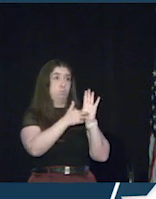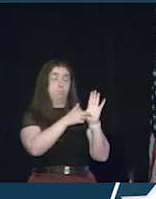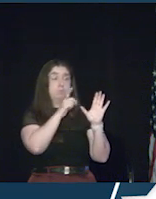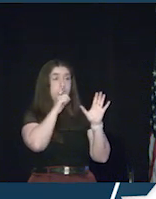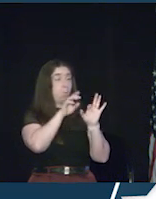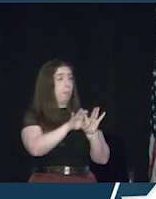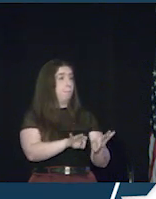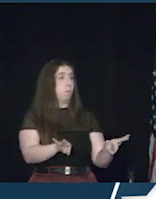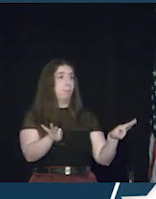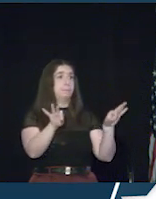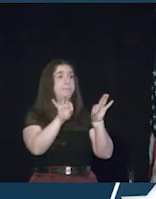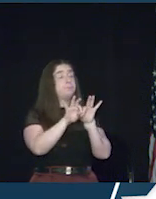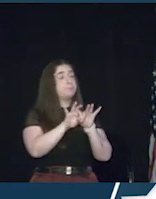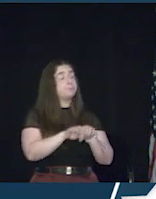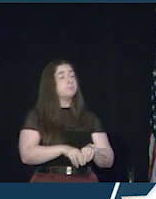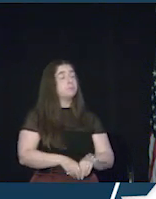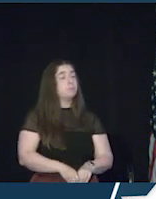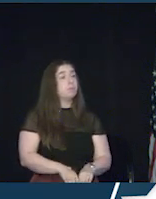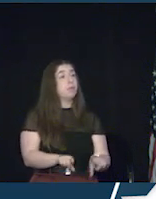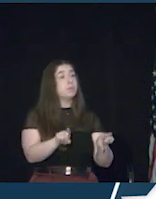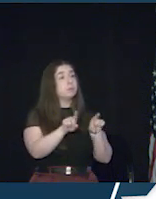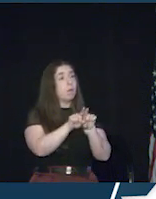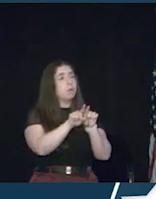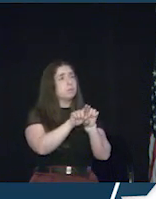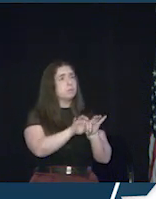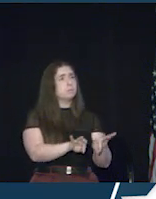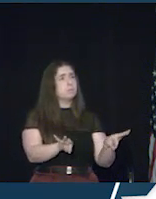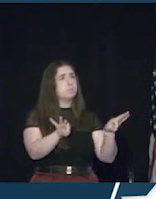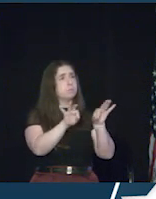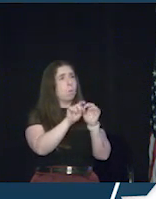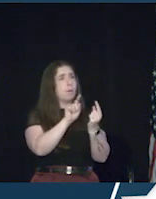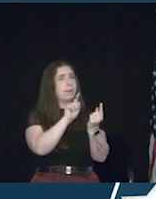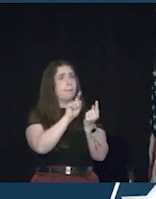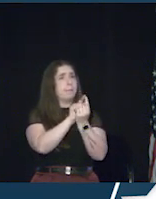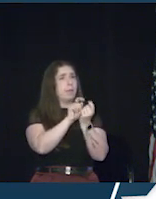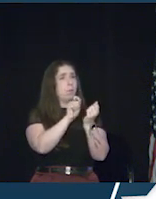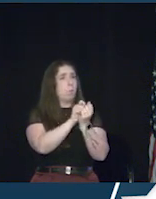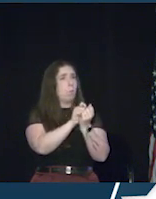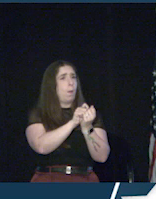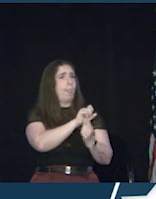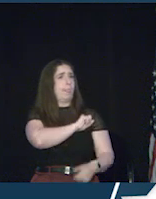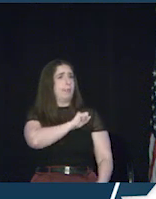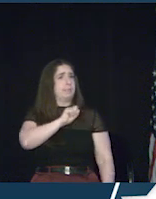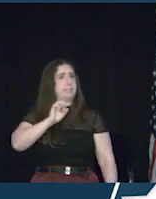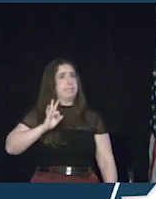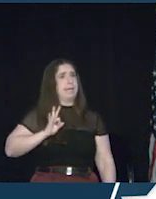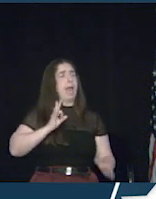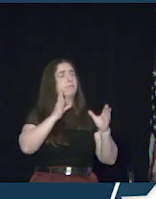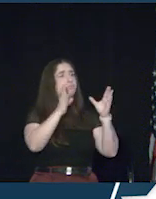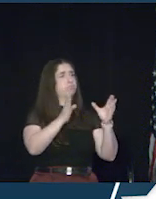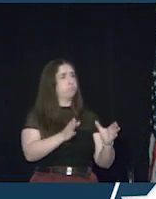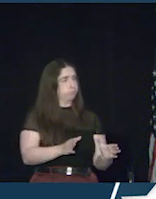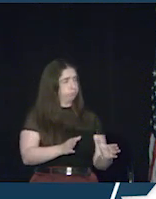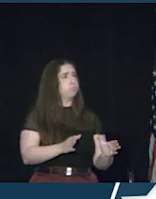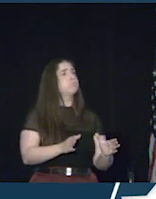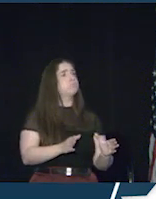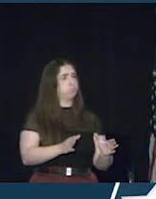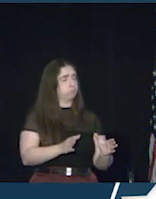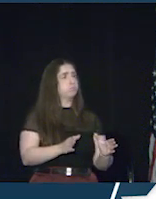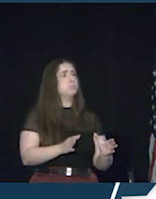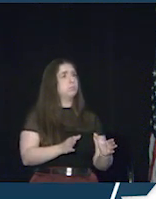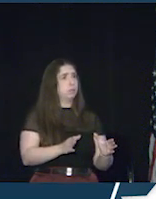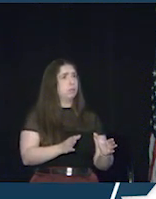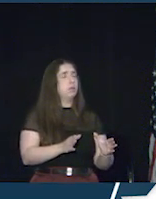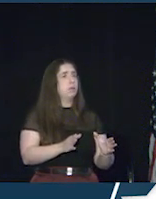important. But it's also important to meet with those samples. It's just as fun and